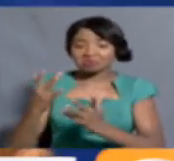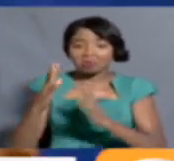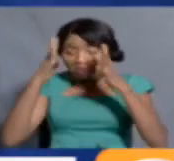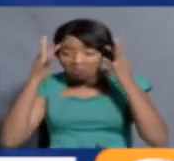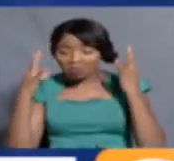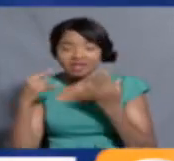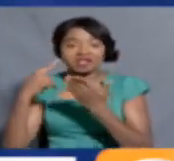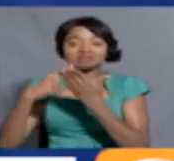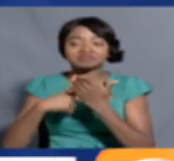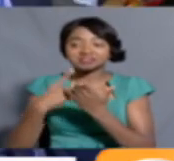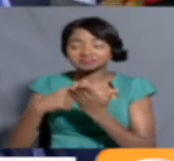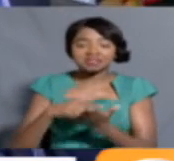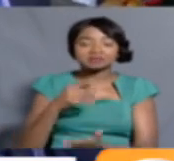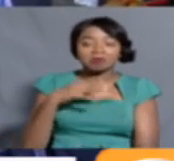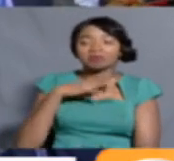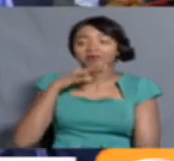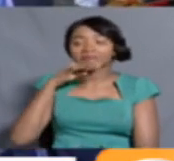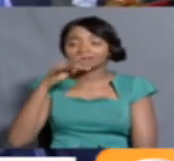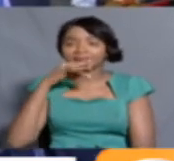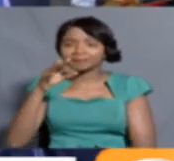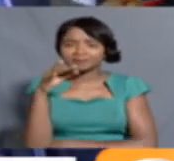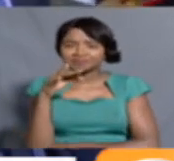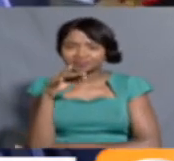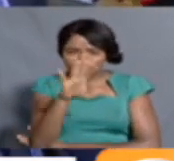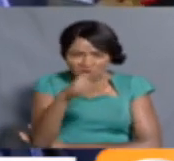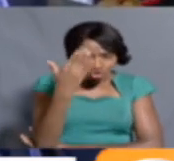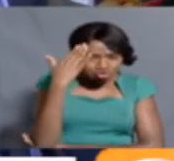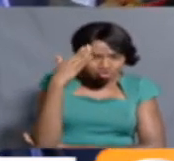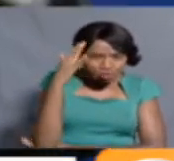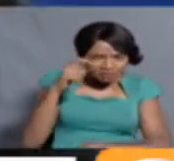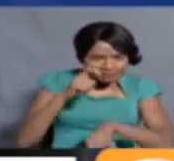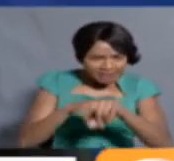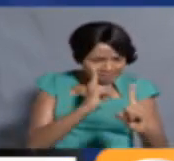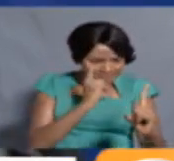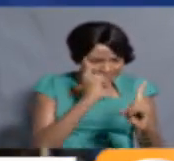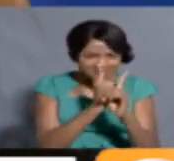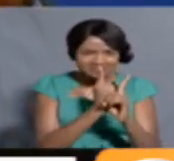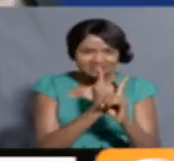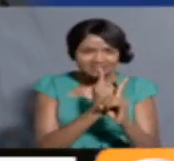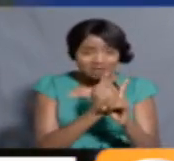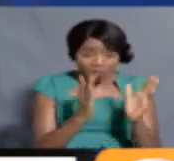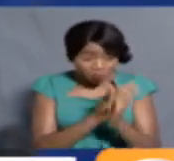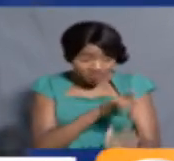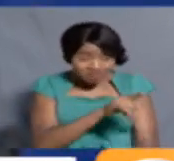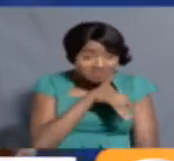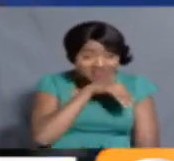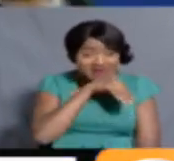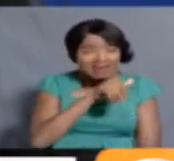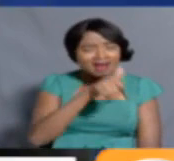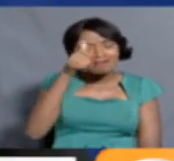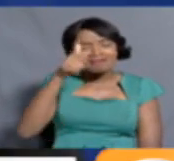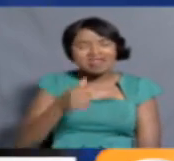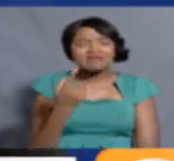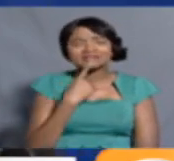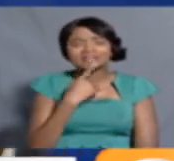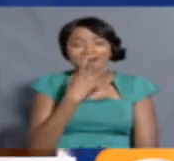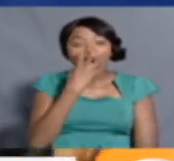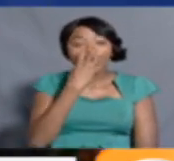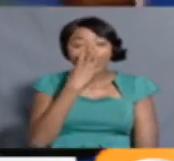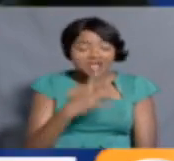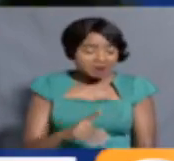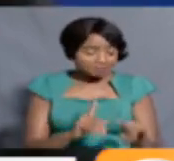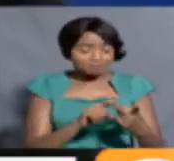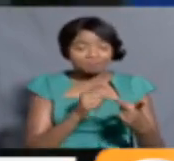talking, do you know, from the first time we met, we have never mentioned the word ODM. We have